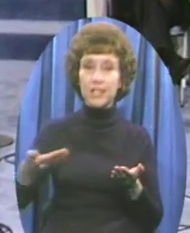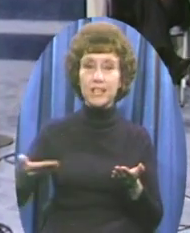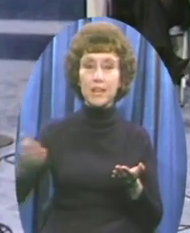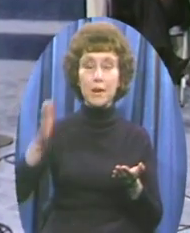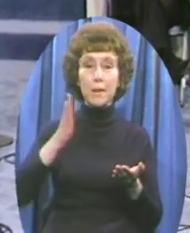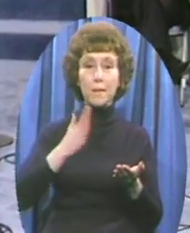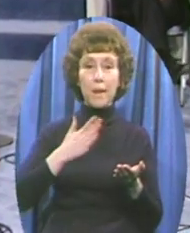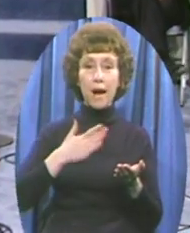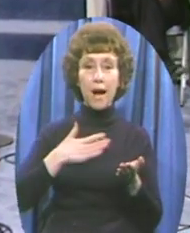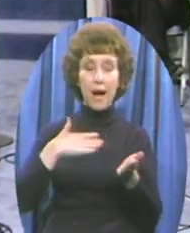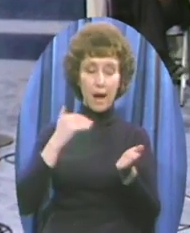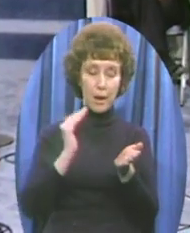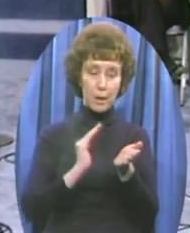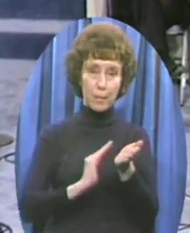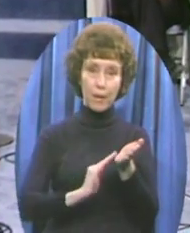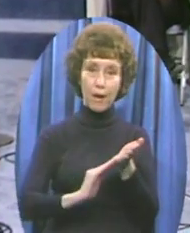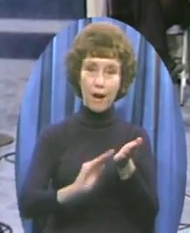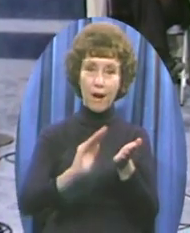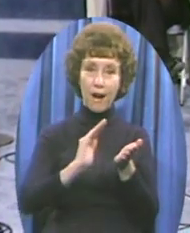purchased my